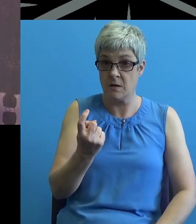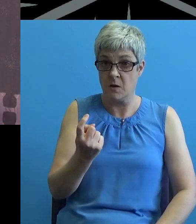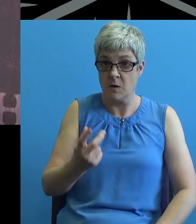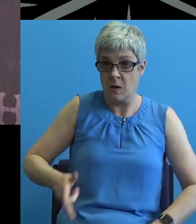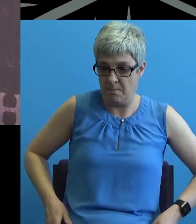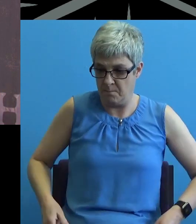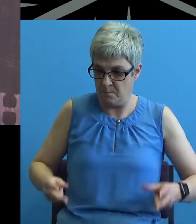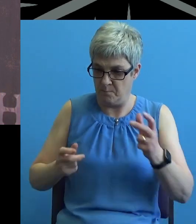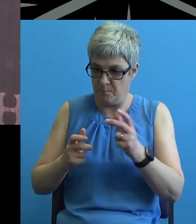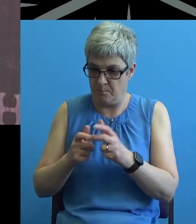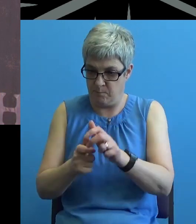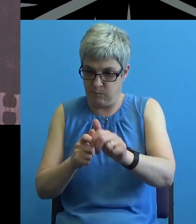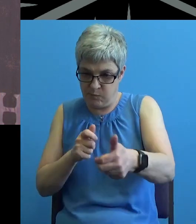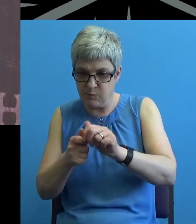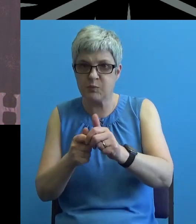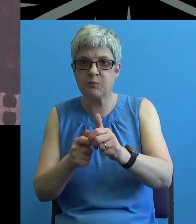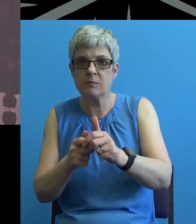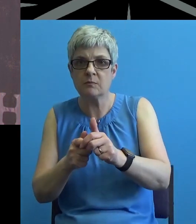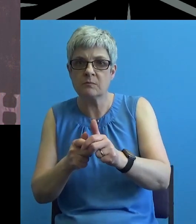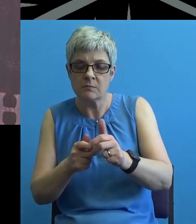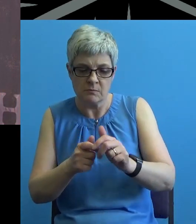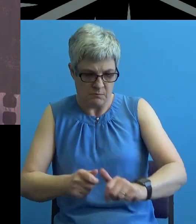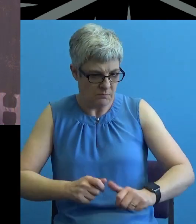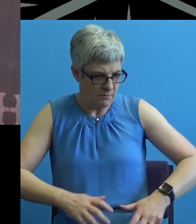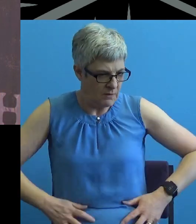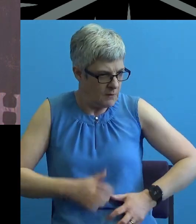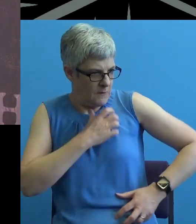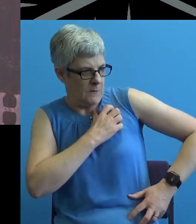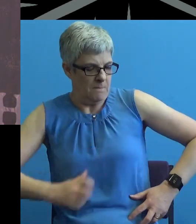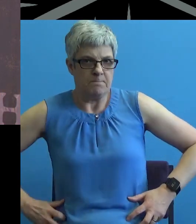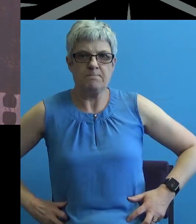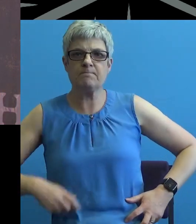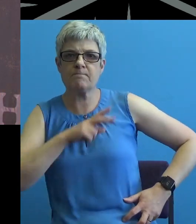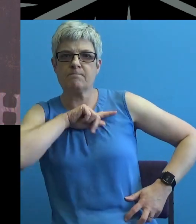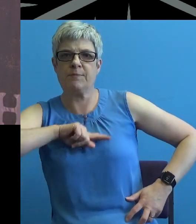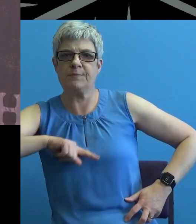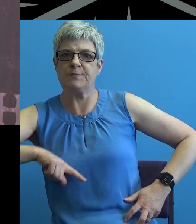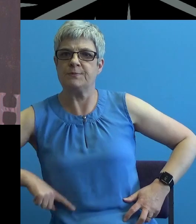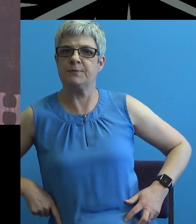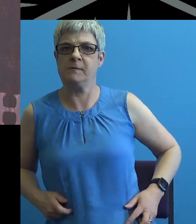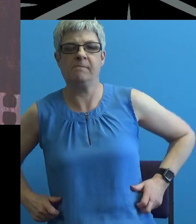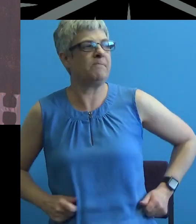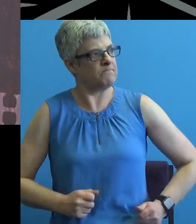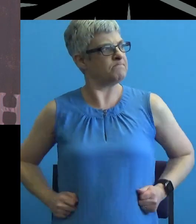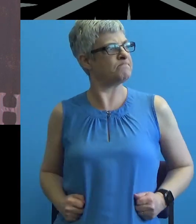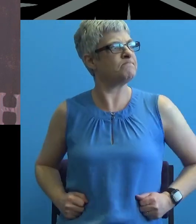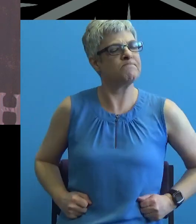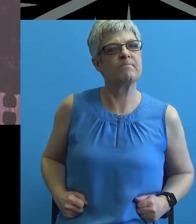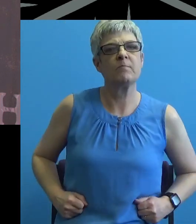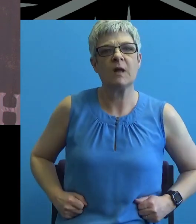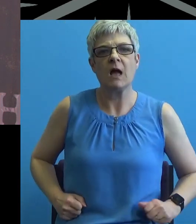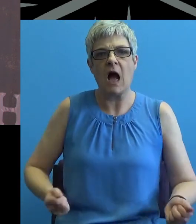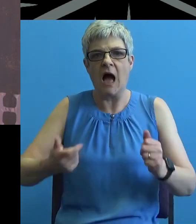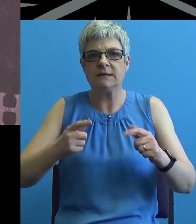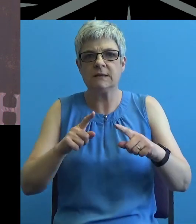his pistol, readjusted his lasso and sent his sidekicks out to plan their